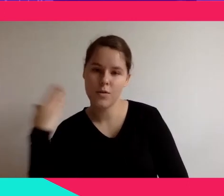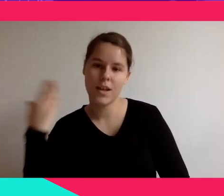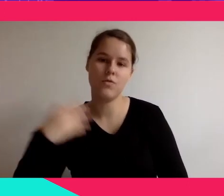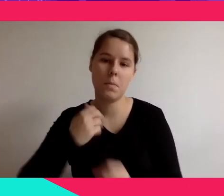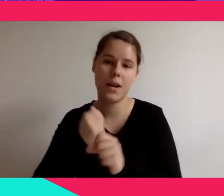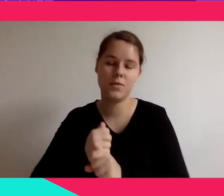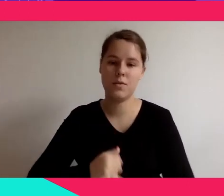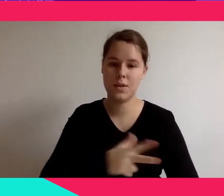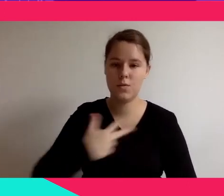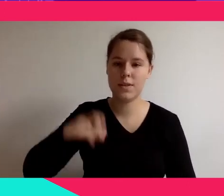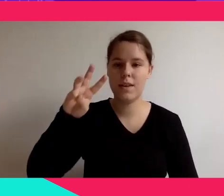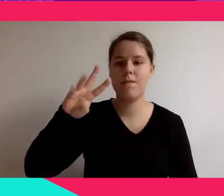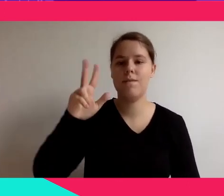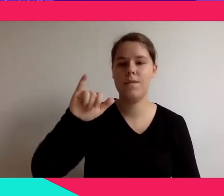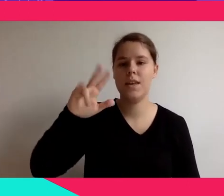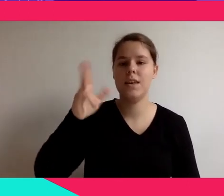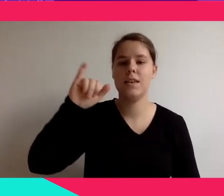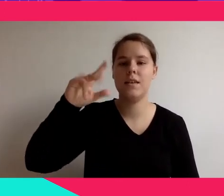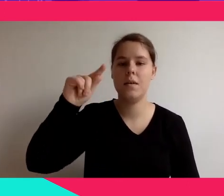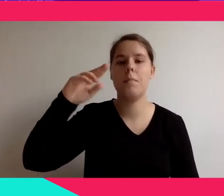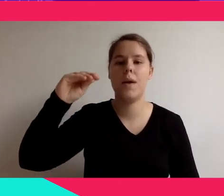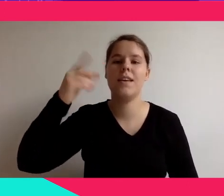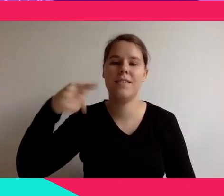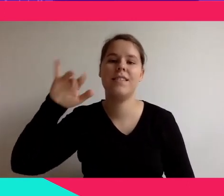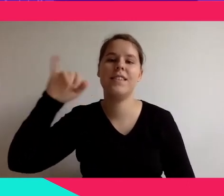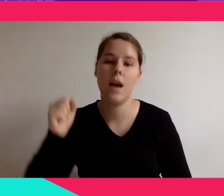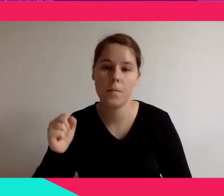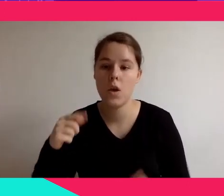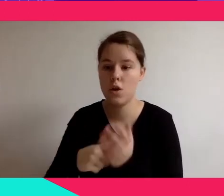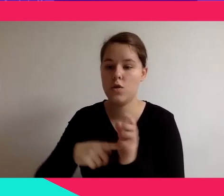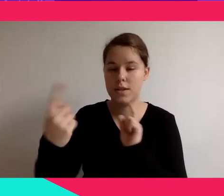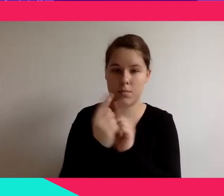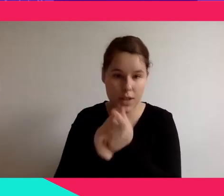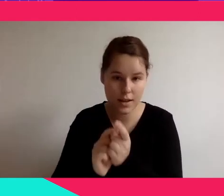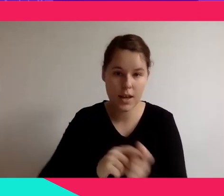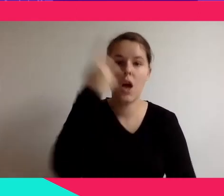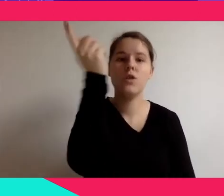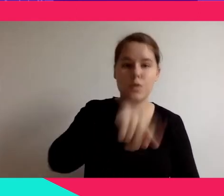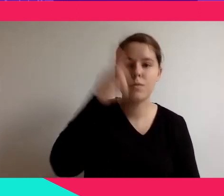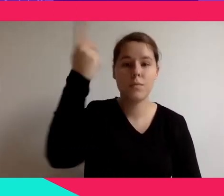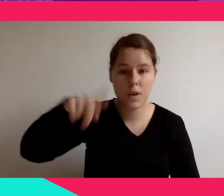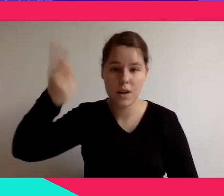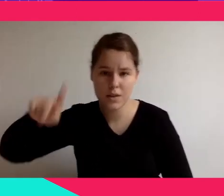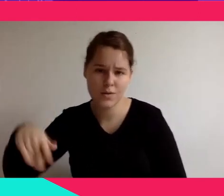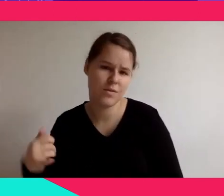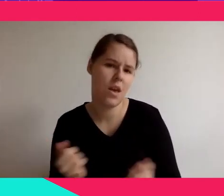And we have monthly meetups in the community at the different institutions that host